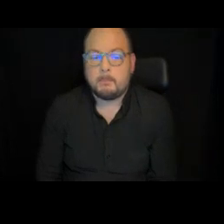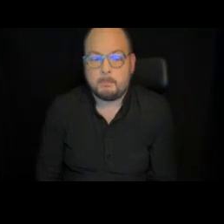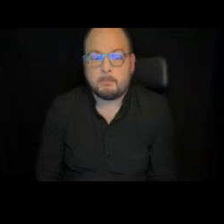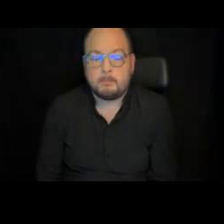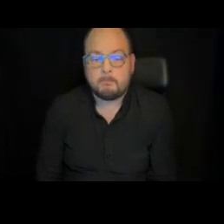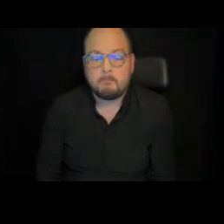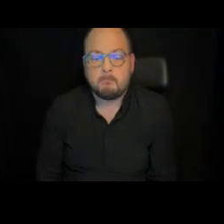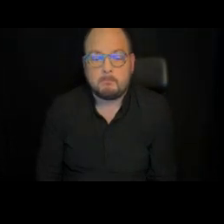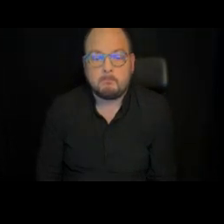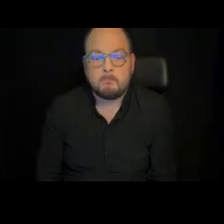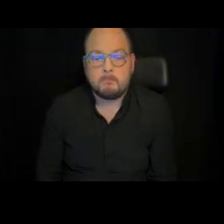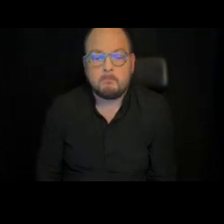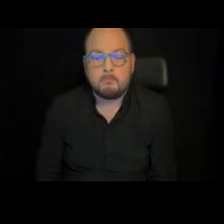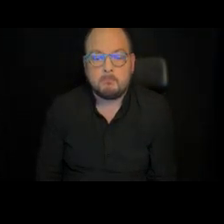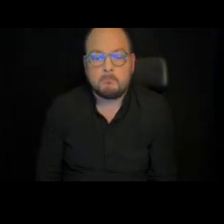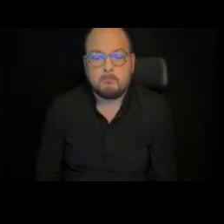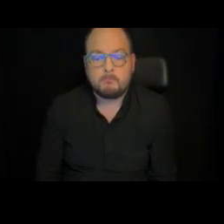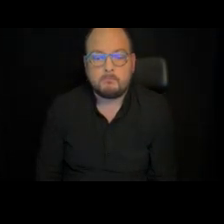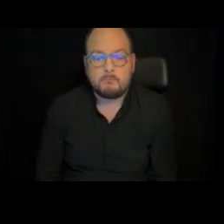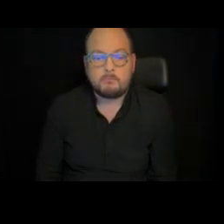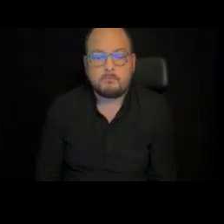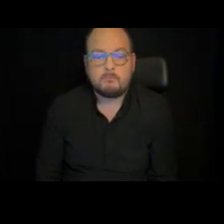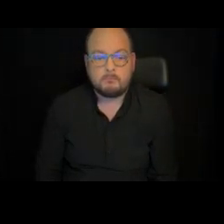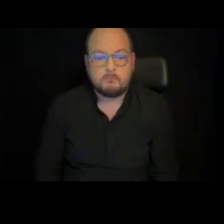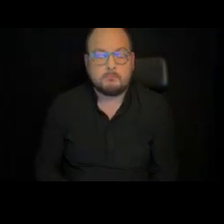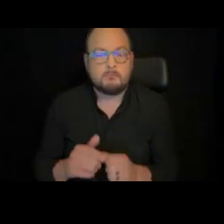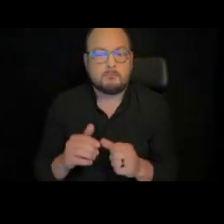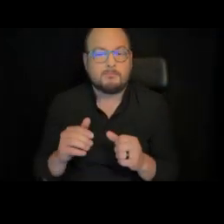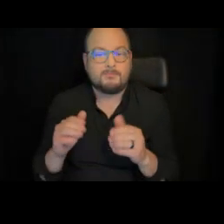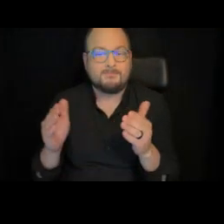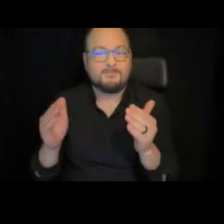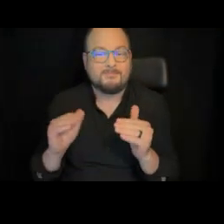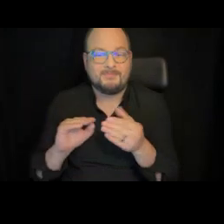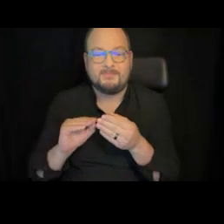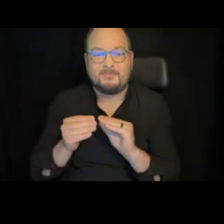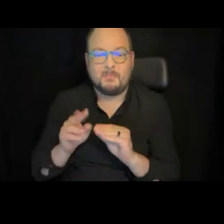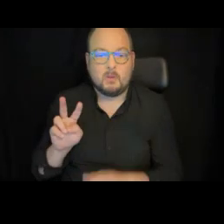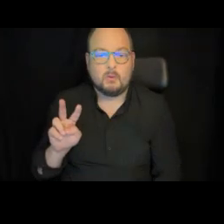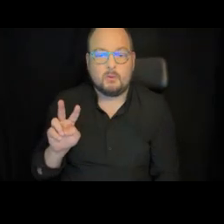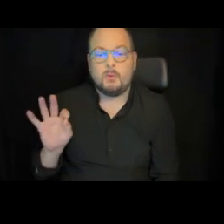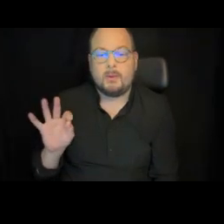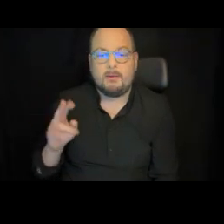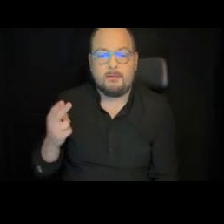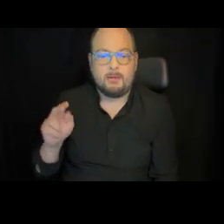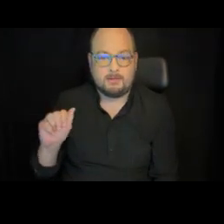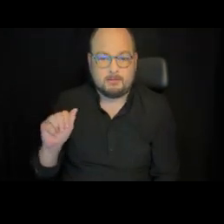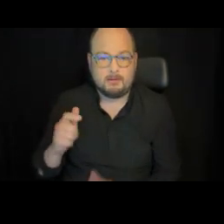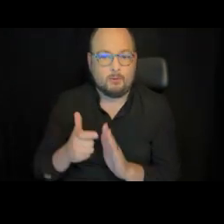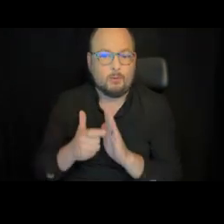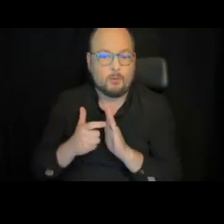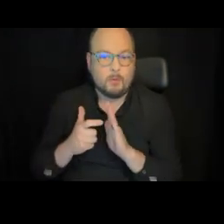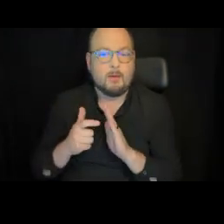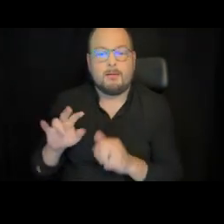Okay, and now topic 2, FHA Requirement 7, usable